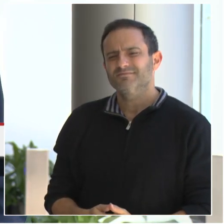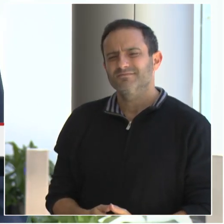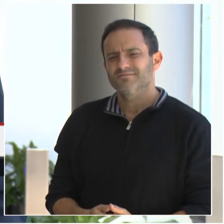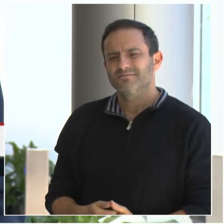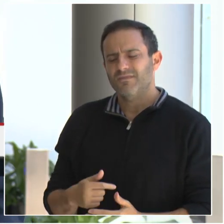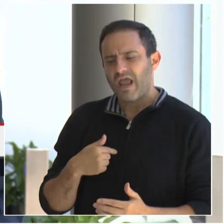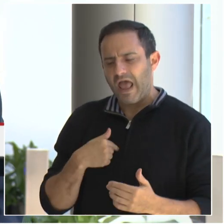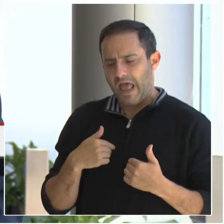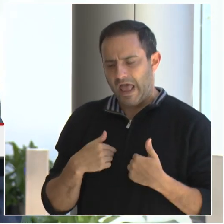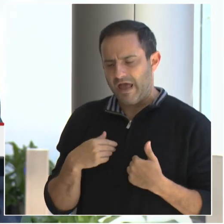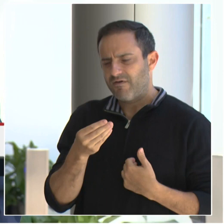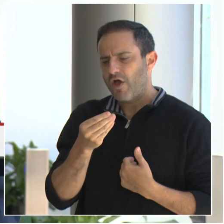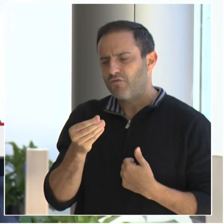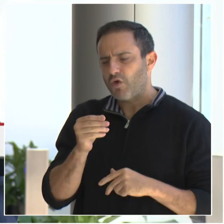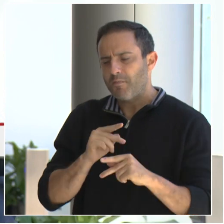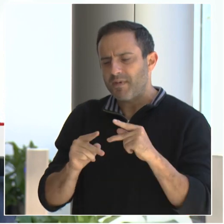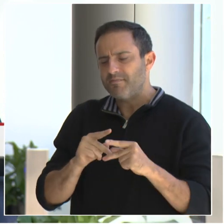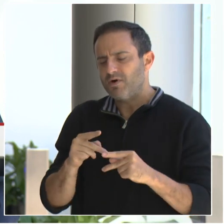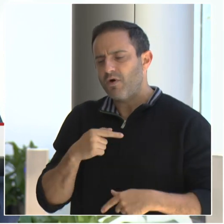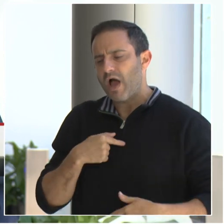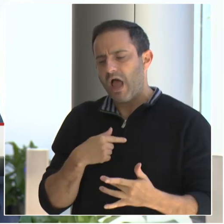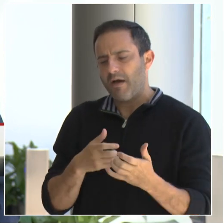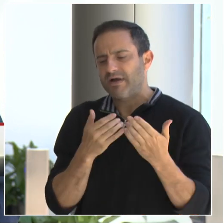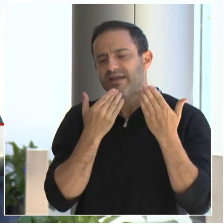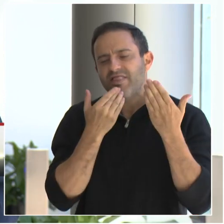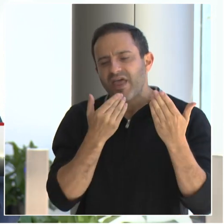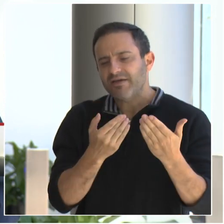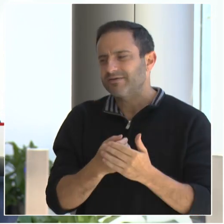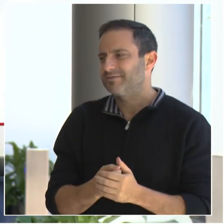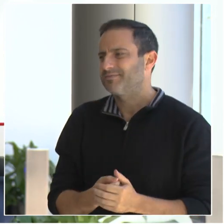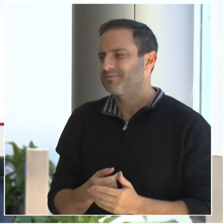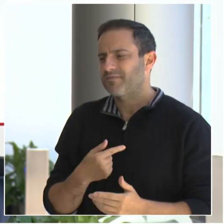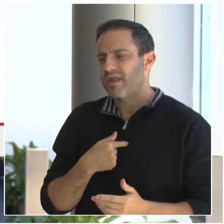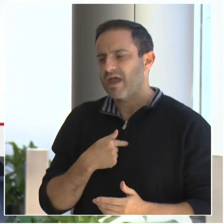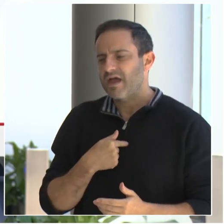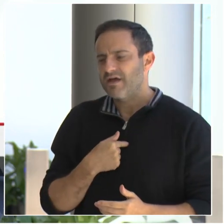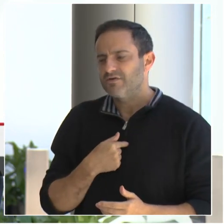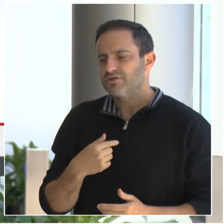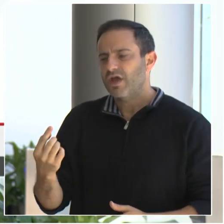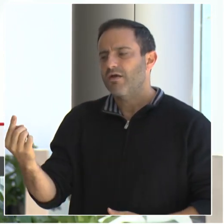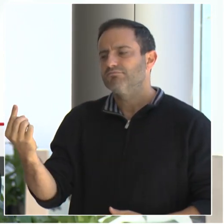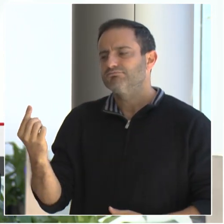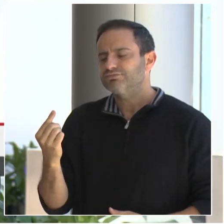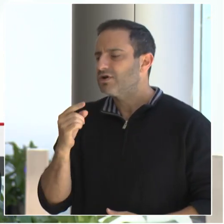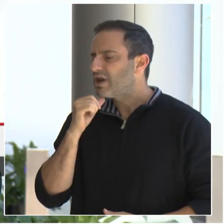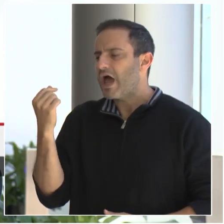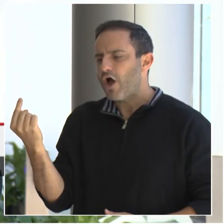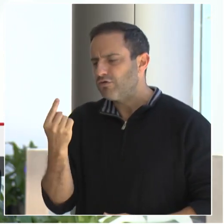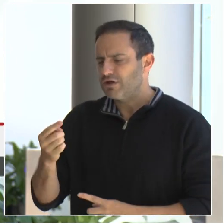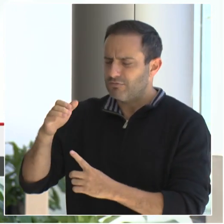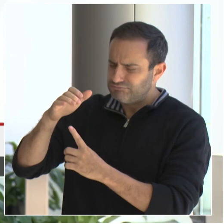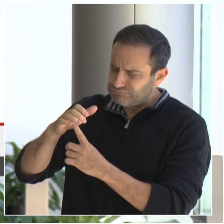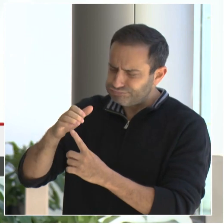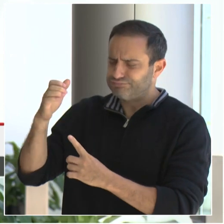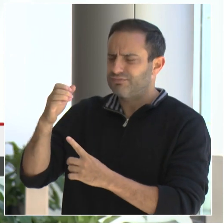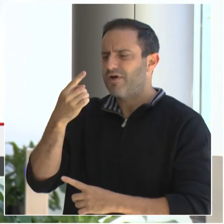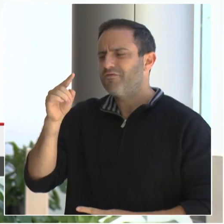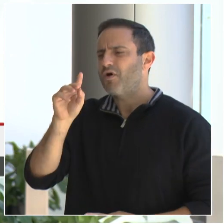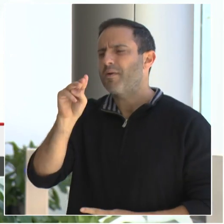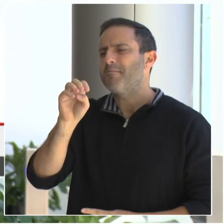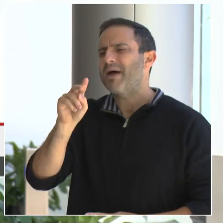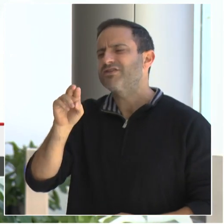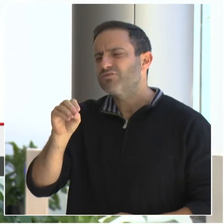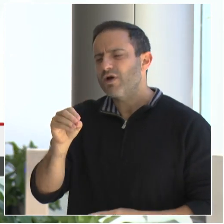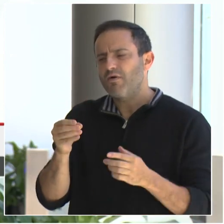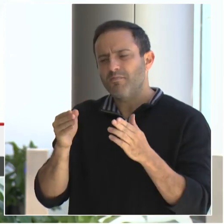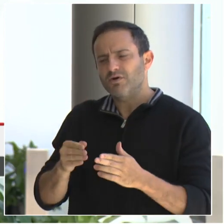have a few people I want to thank, but the first person I want to bring up here is not only a champion for Metro, but someone that I've been